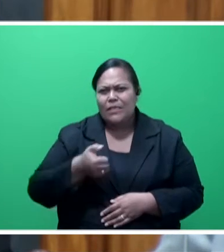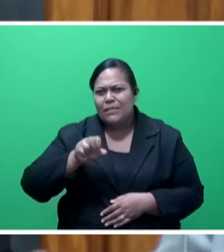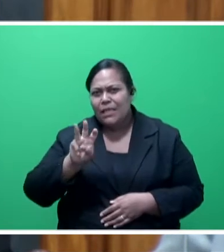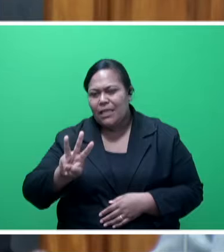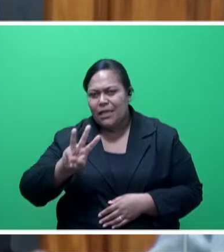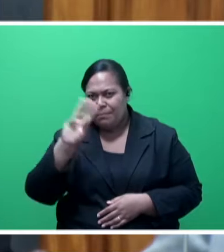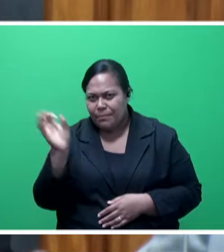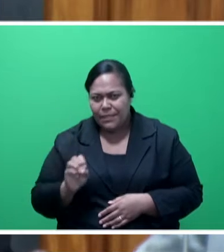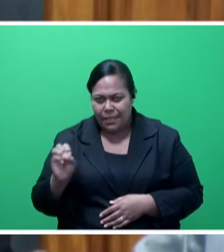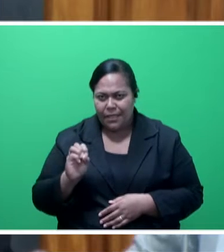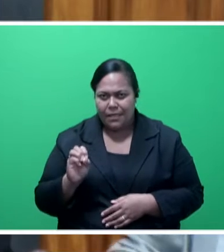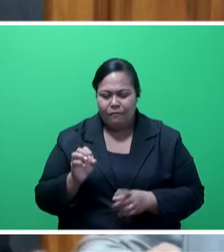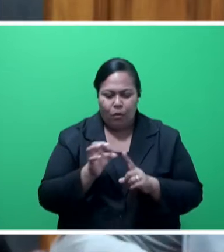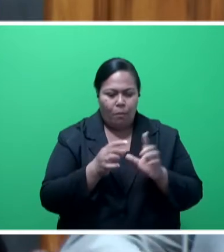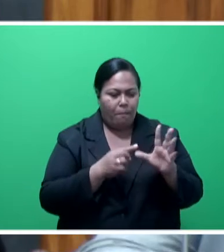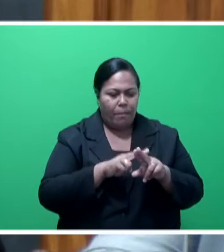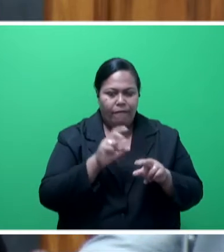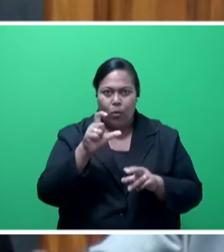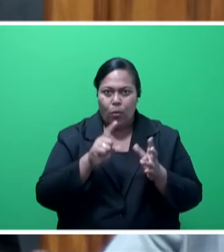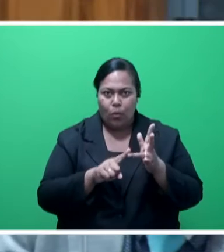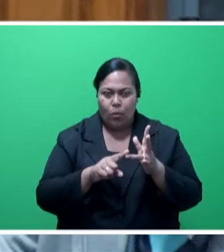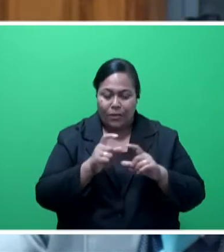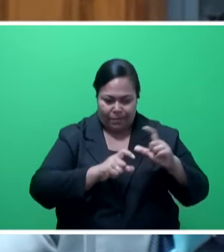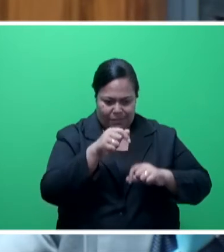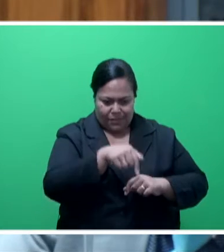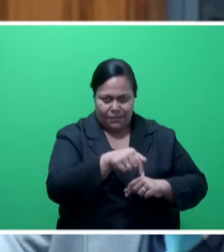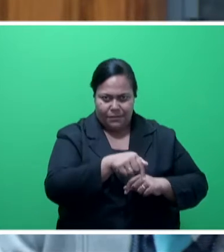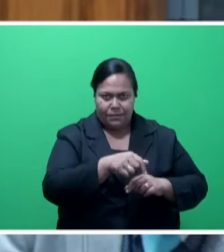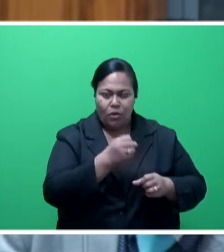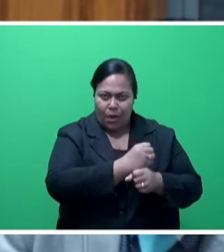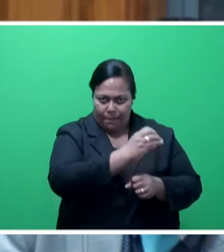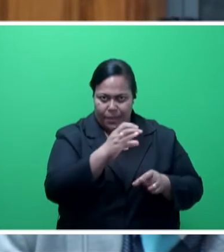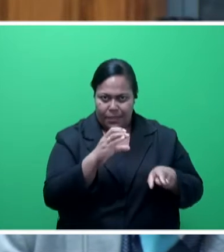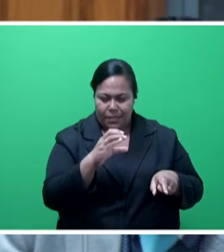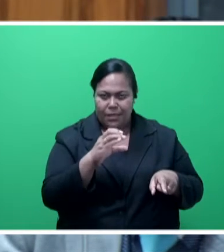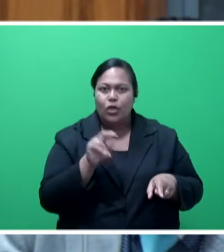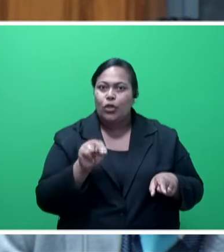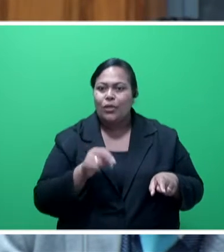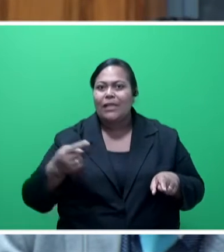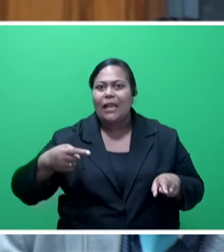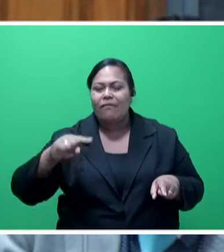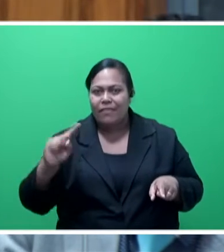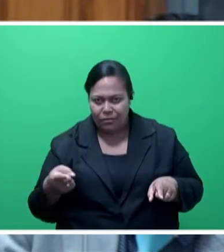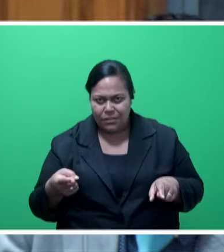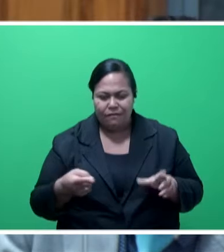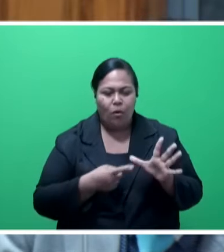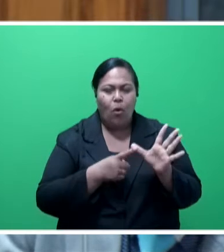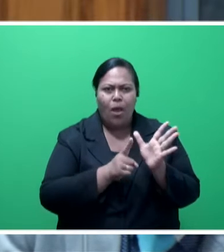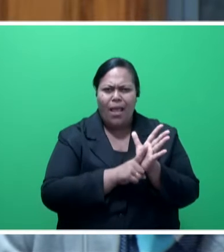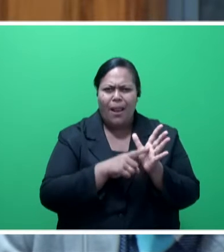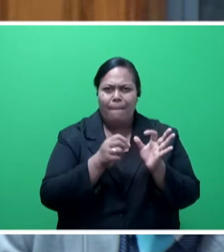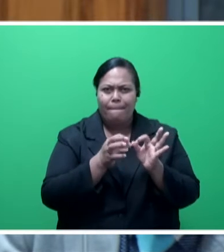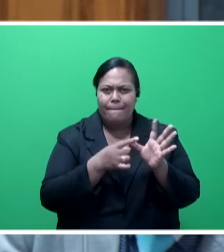63% of PAFCO's capacity, and there is a need to secure around 11,000 metric tons of albacore